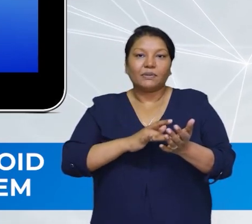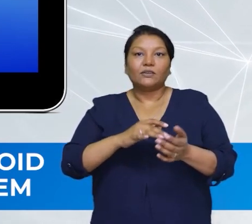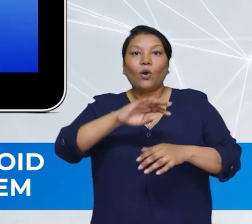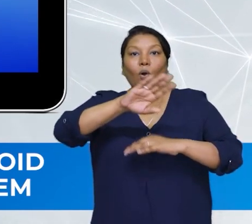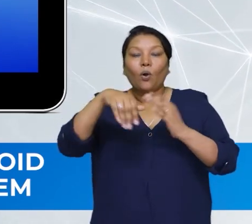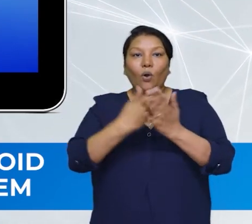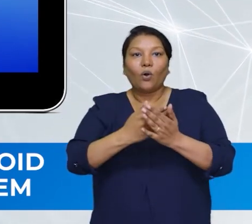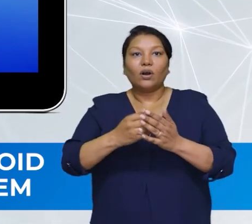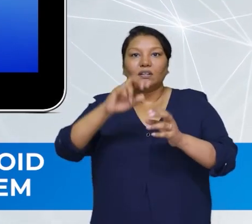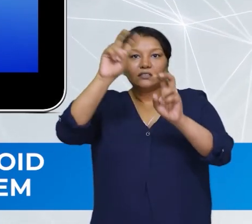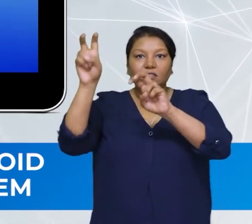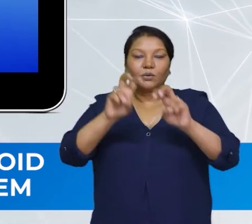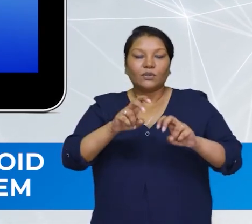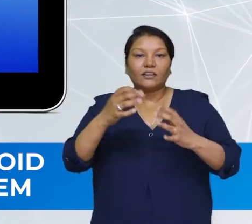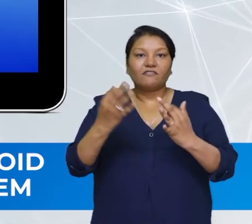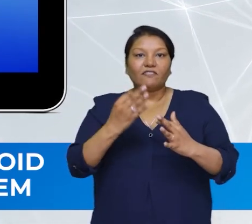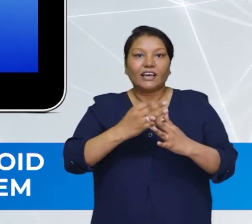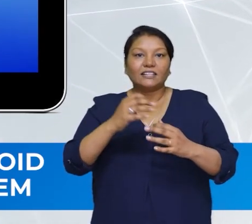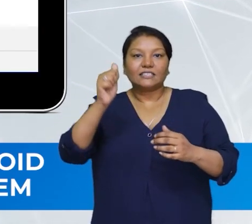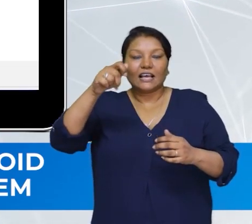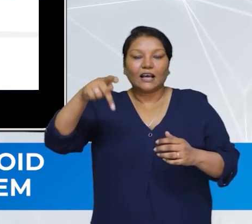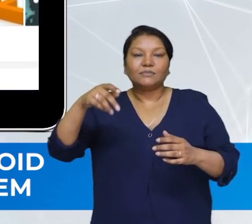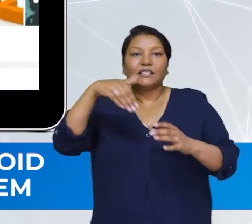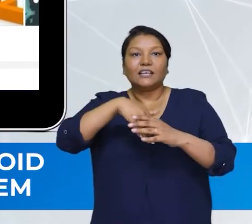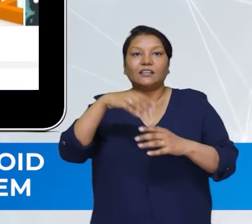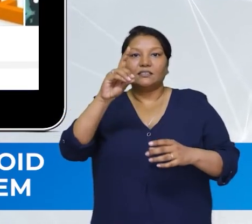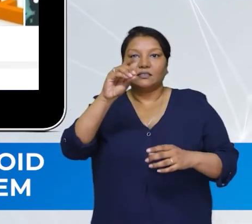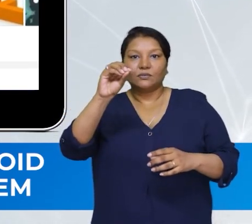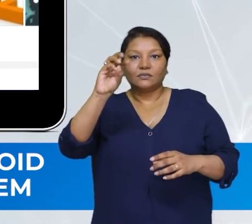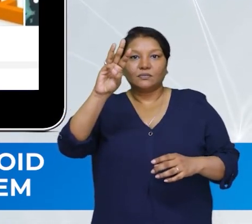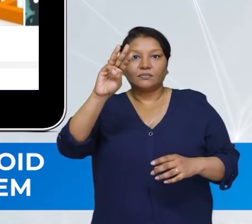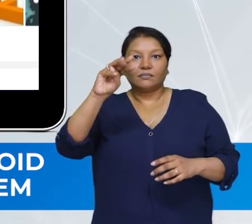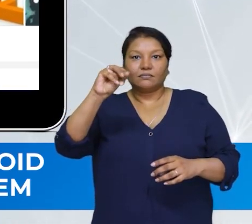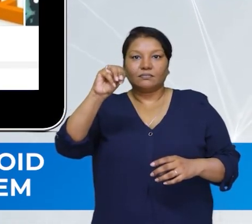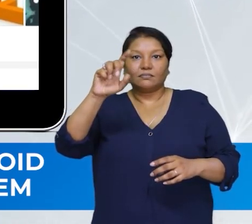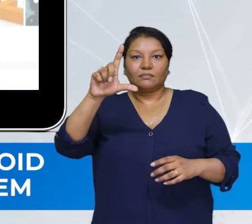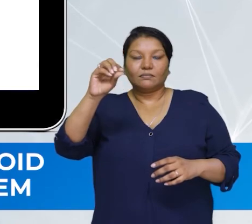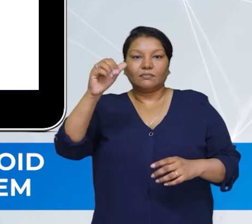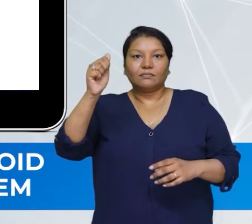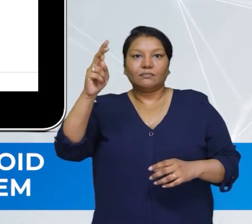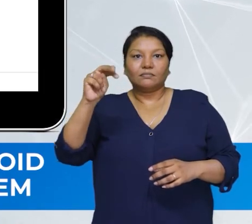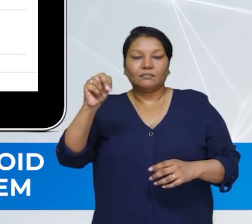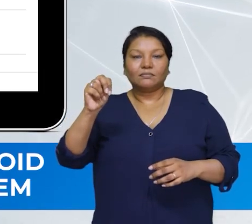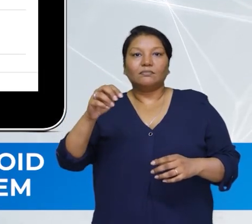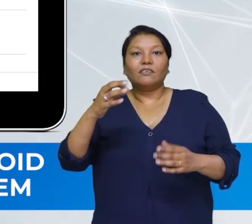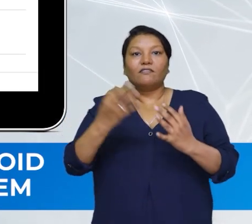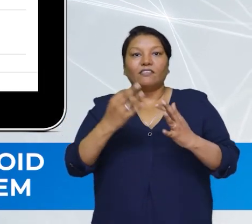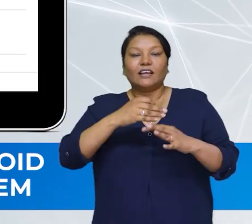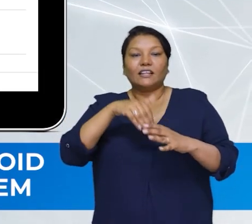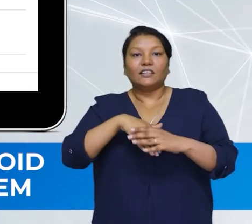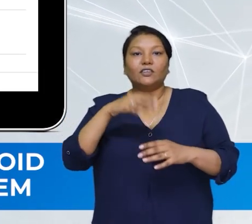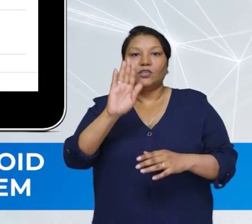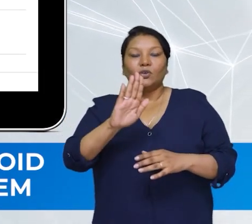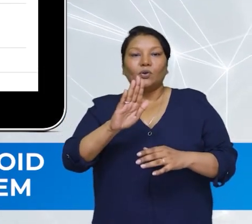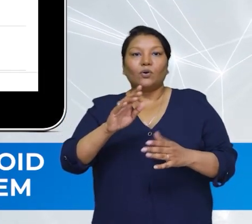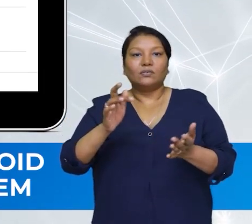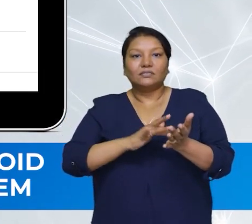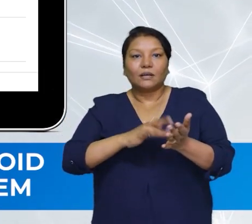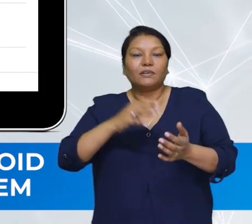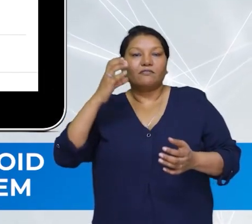And remember, all downloaded files or apps can be located in the Downloads folder on your device.